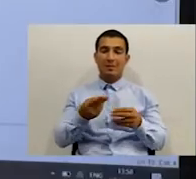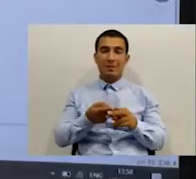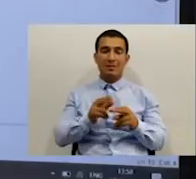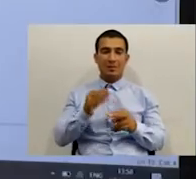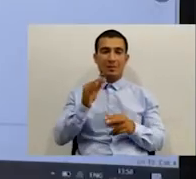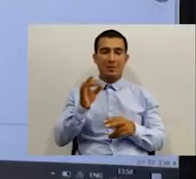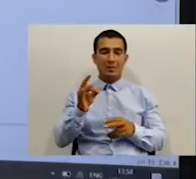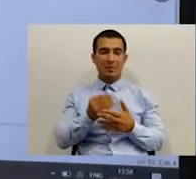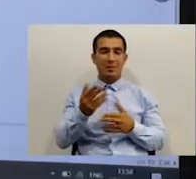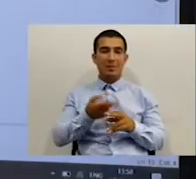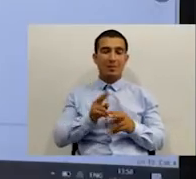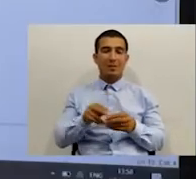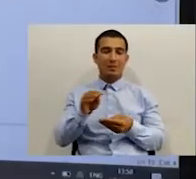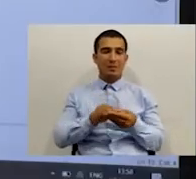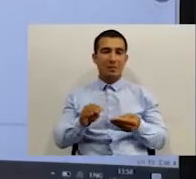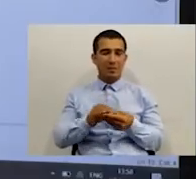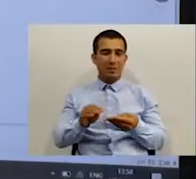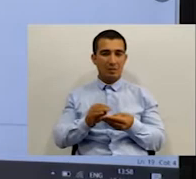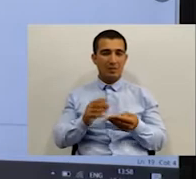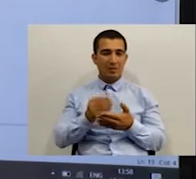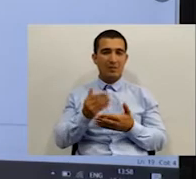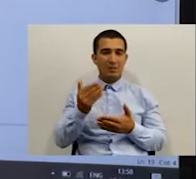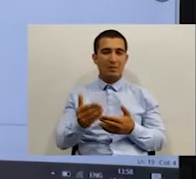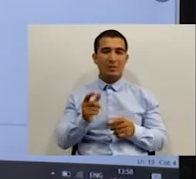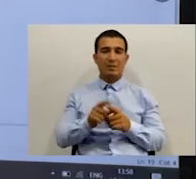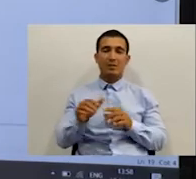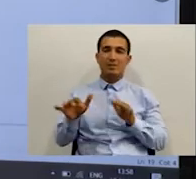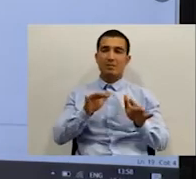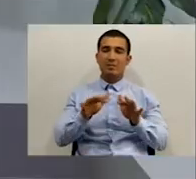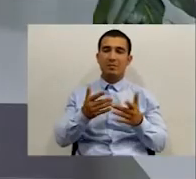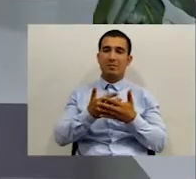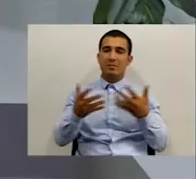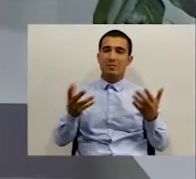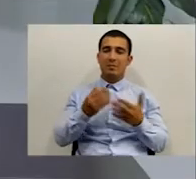shu savollarga javob topsak. For bu takrorlanuvchi